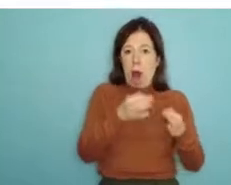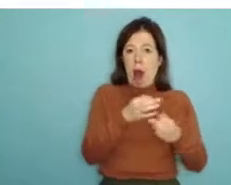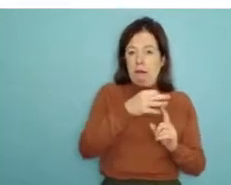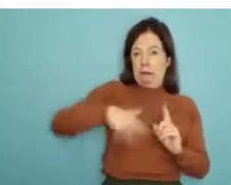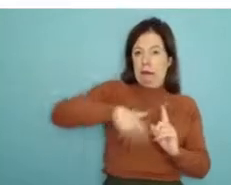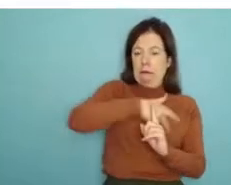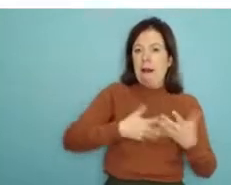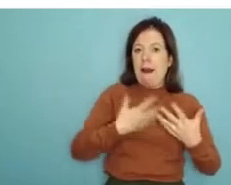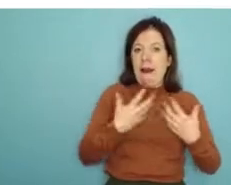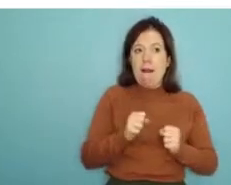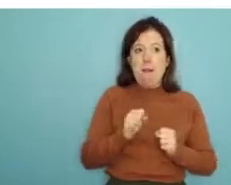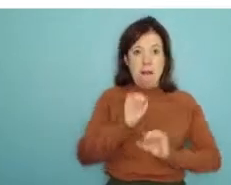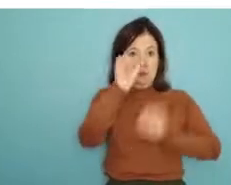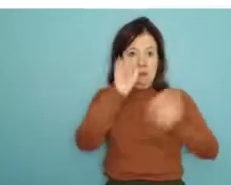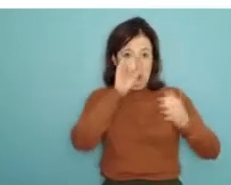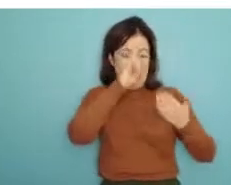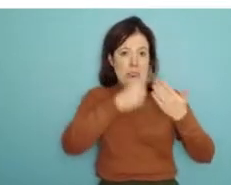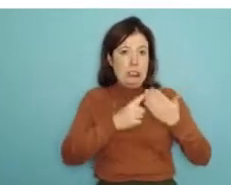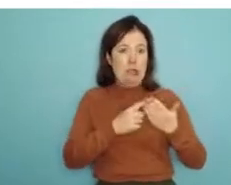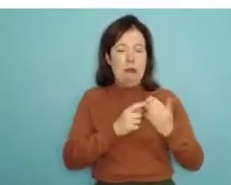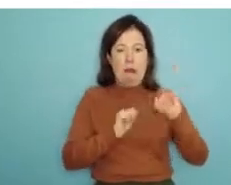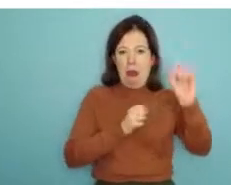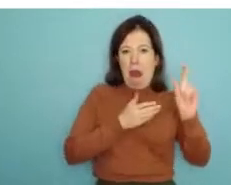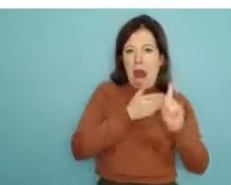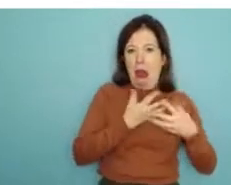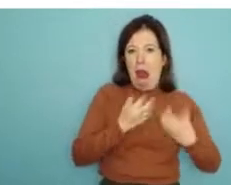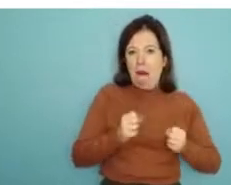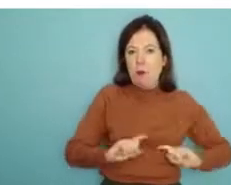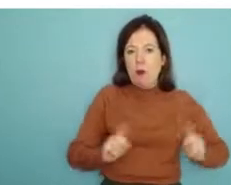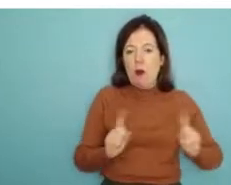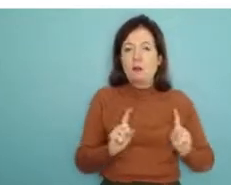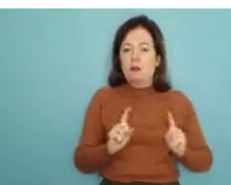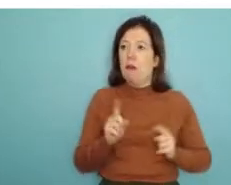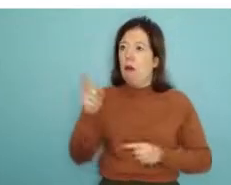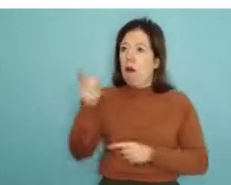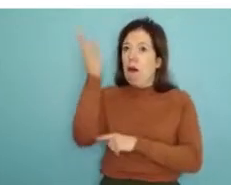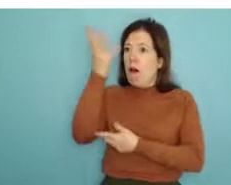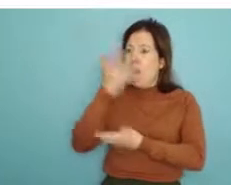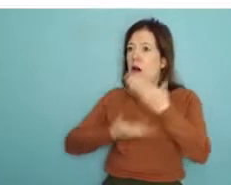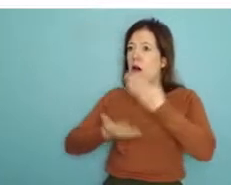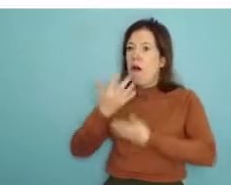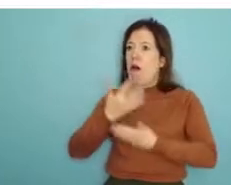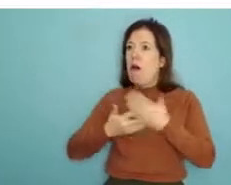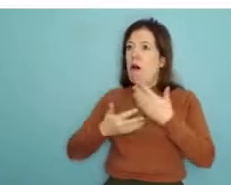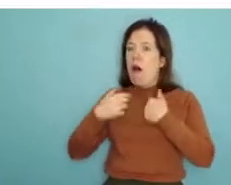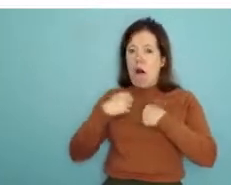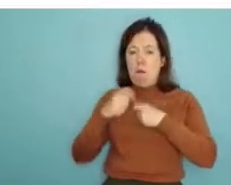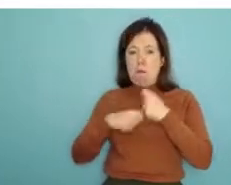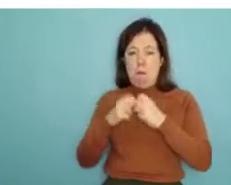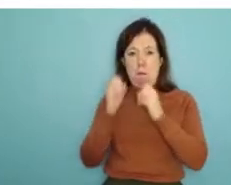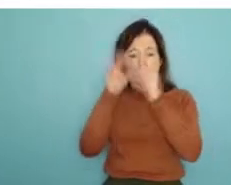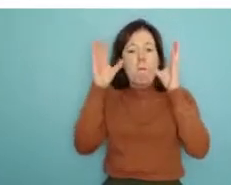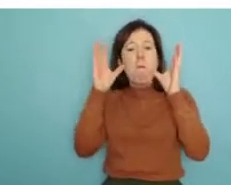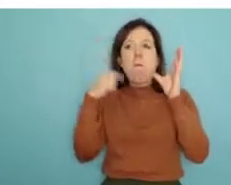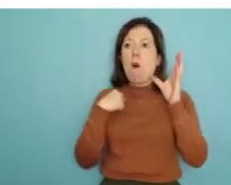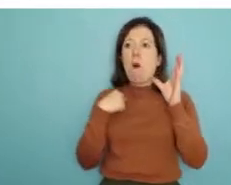coming from, and really made me more aware of the kinds of ways that we